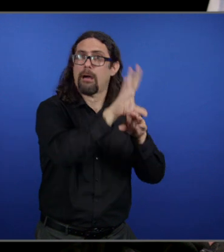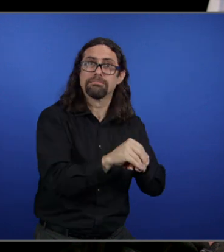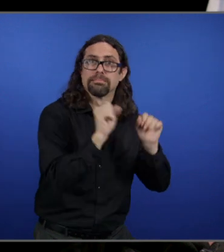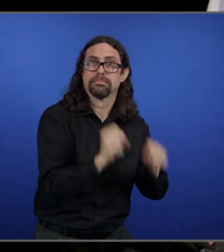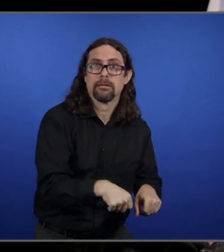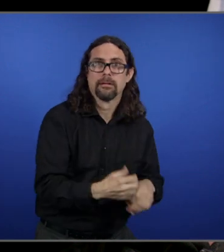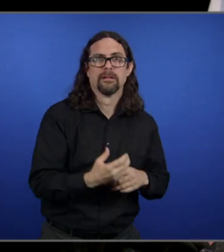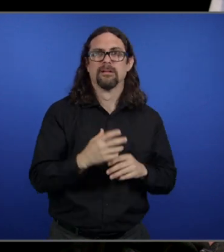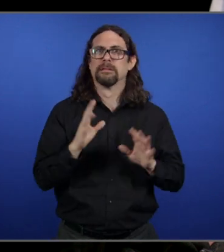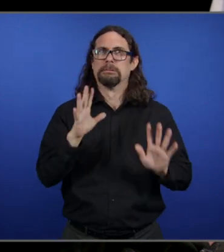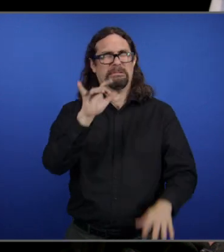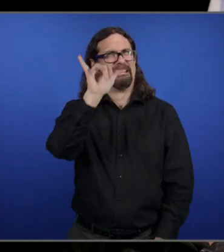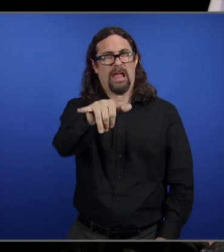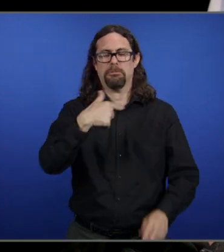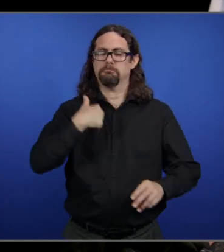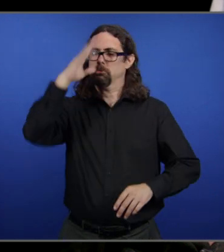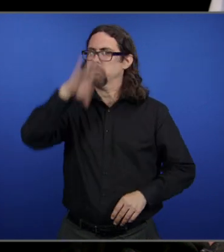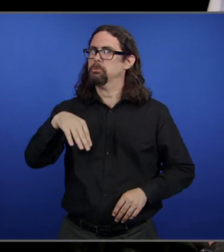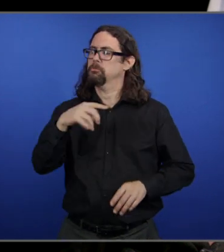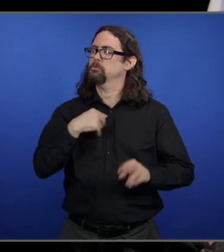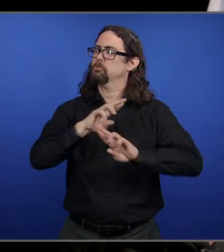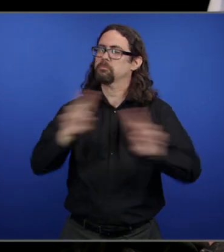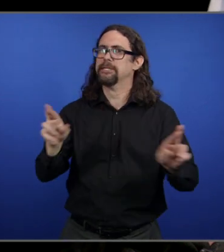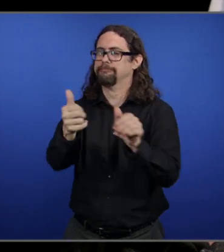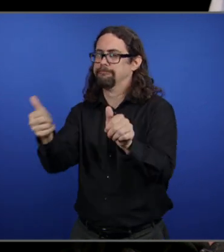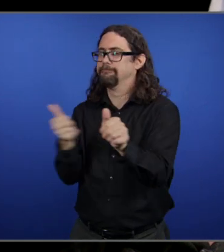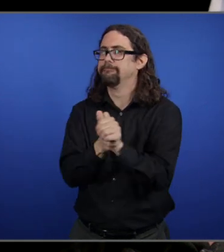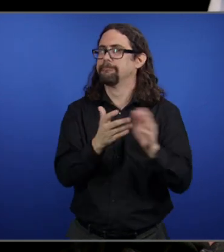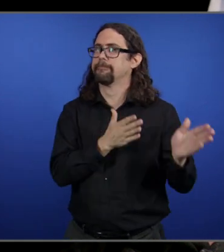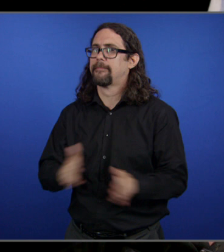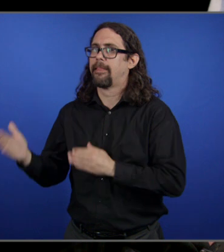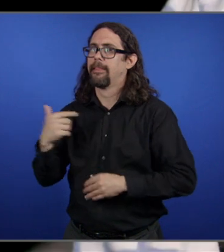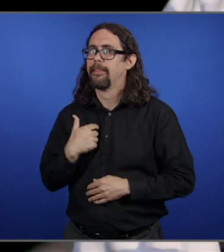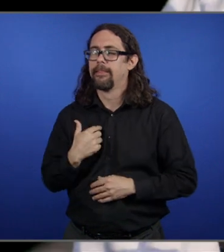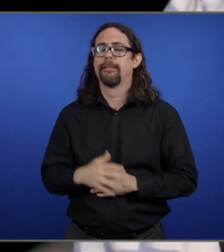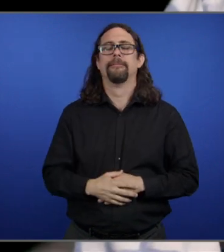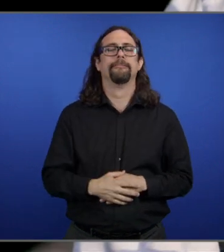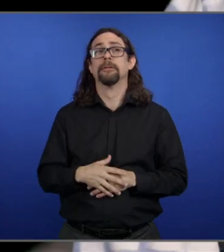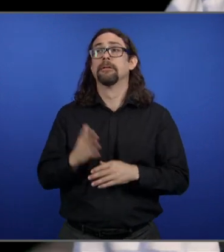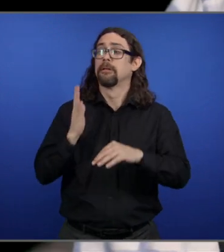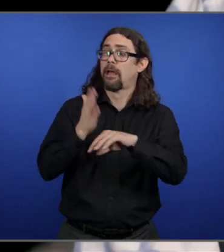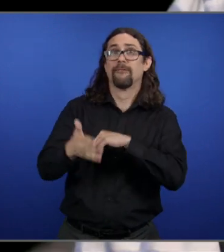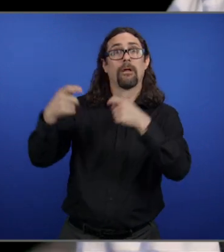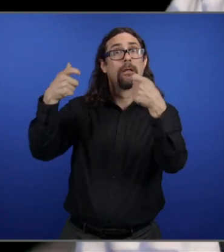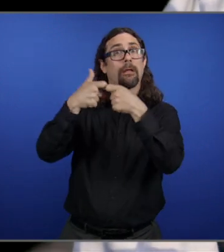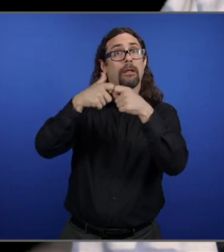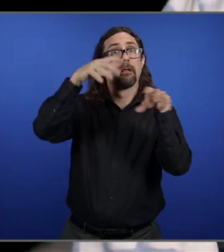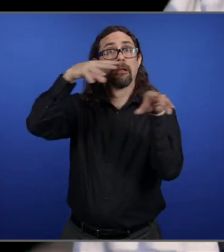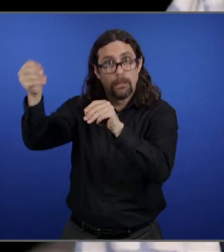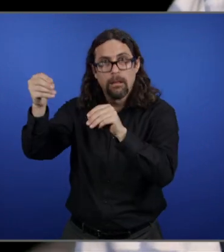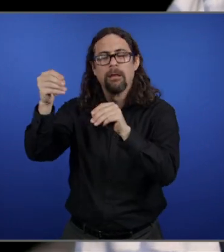trouble. And that's exactly why I have a backup plan. Not long after the power went